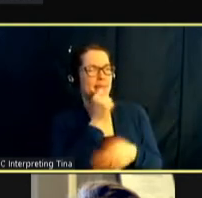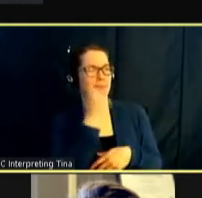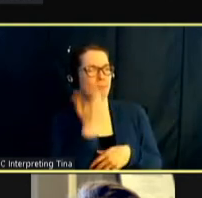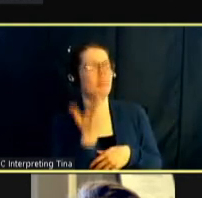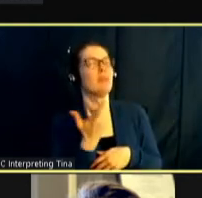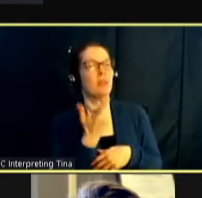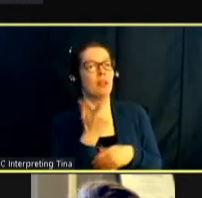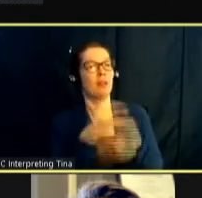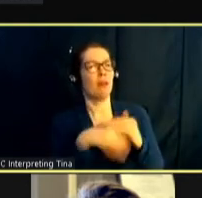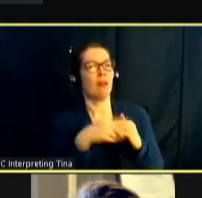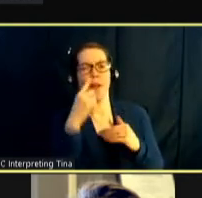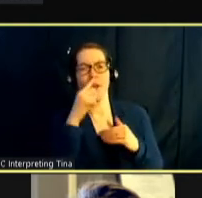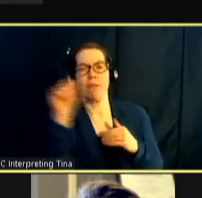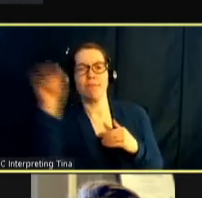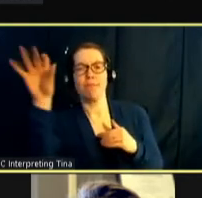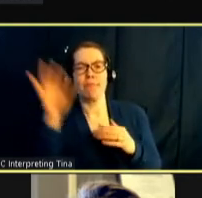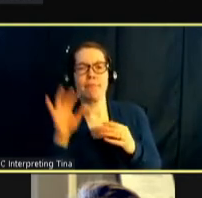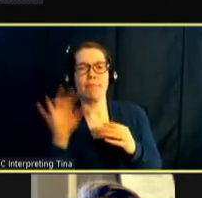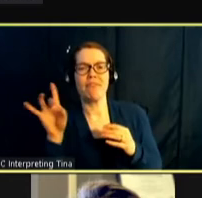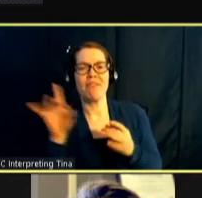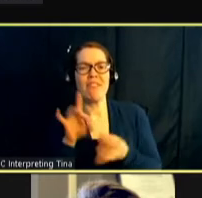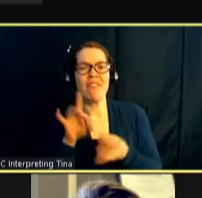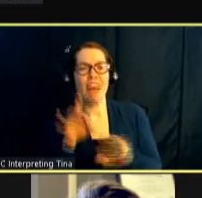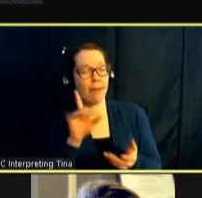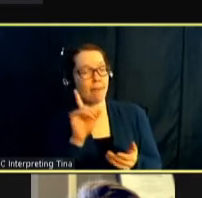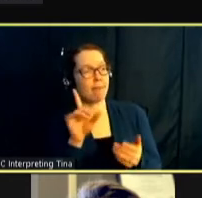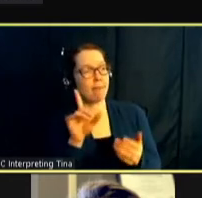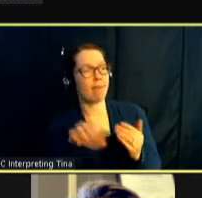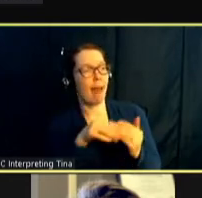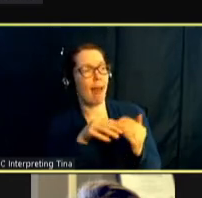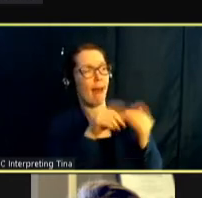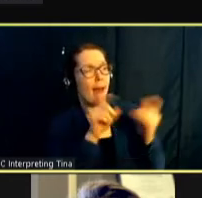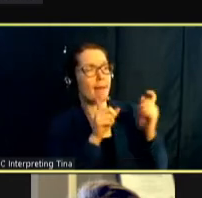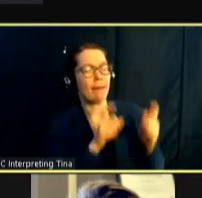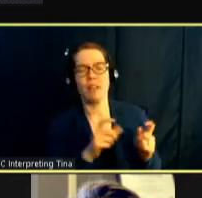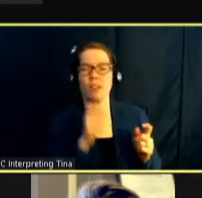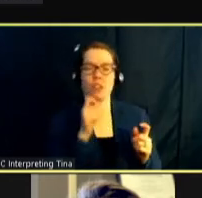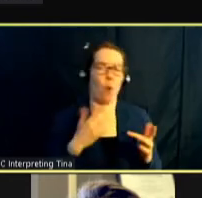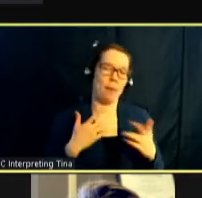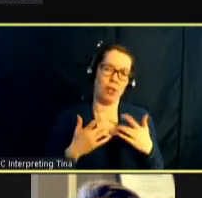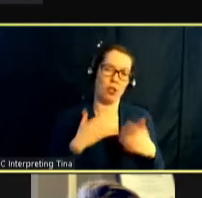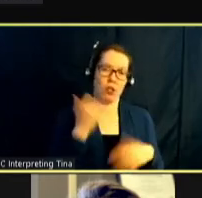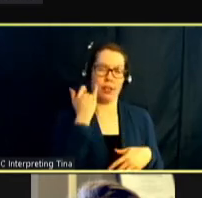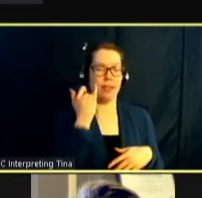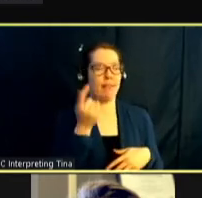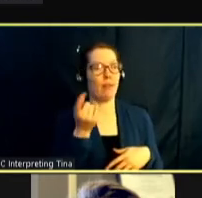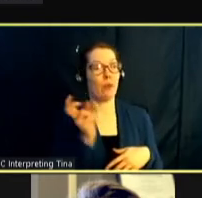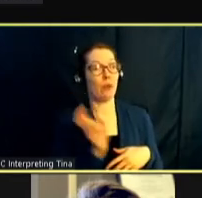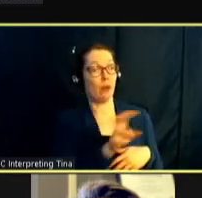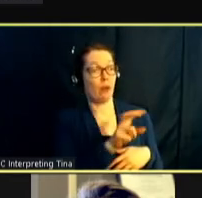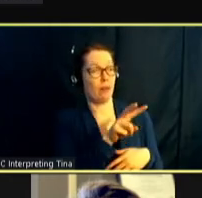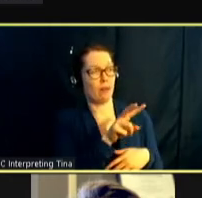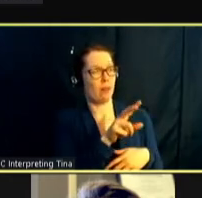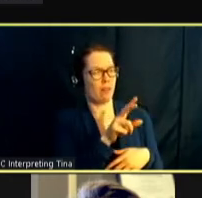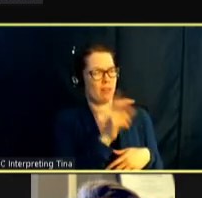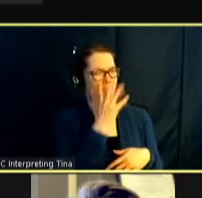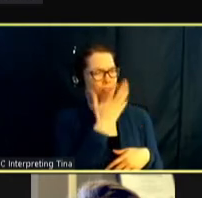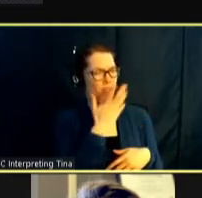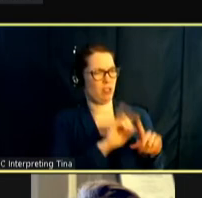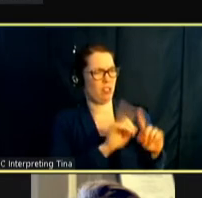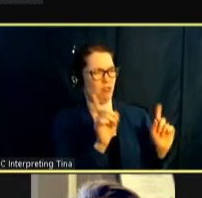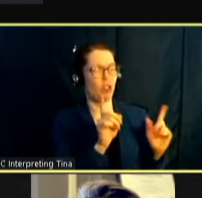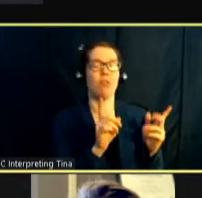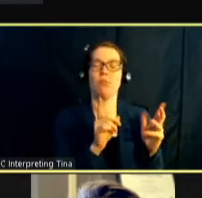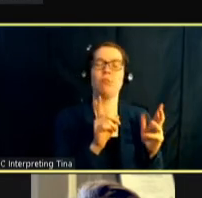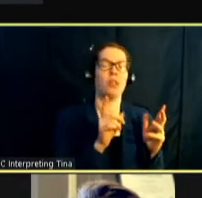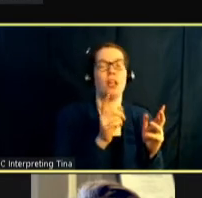Can you add something? So you'll see little tweaks here and there. So don't be too concerned if you go to the webpage one day and something might be a little